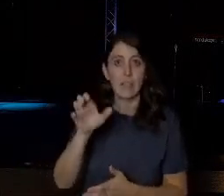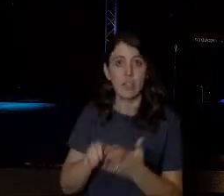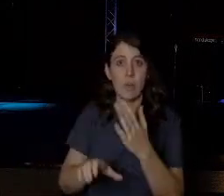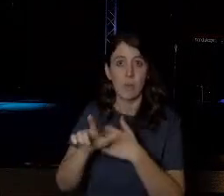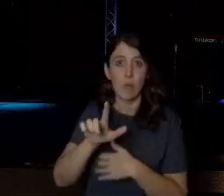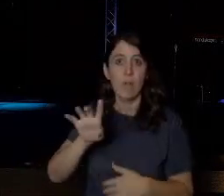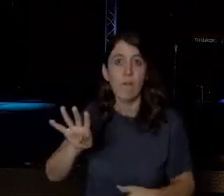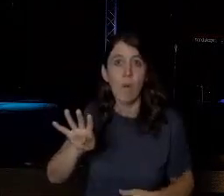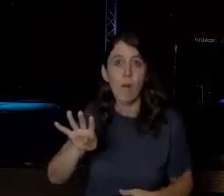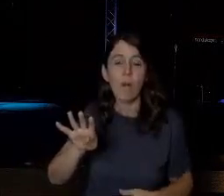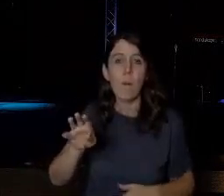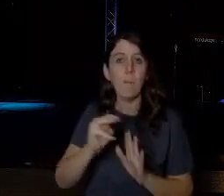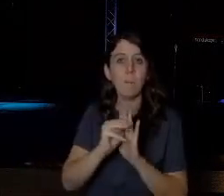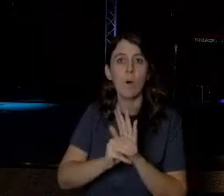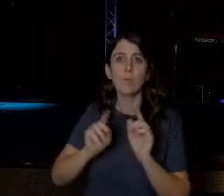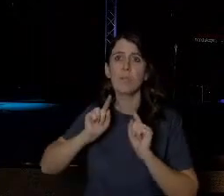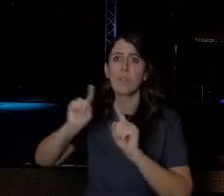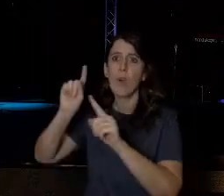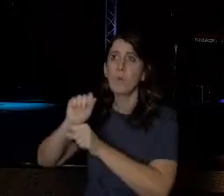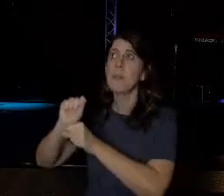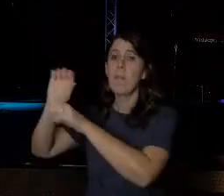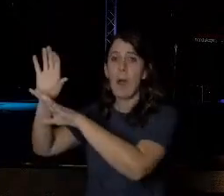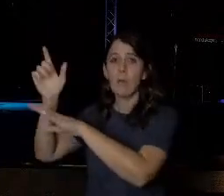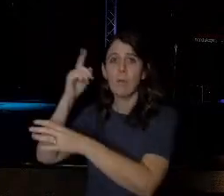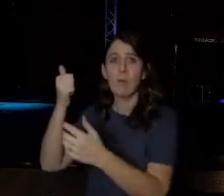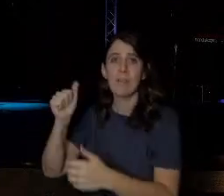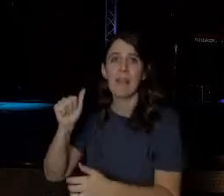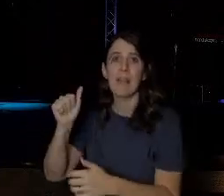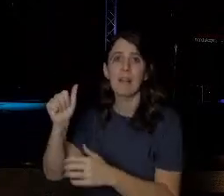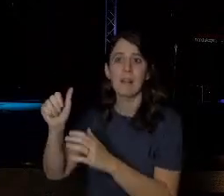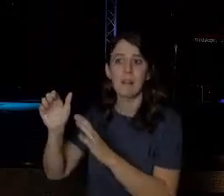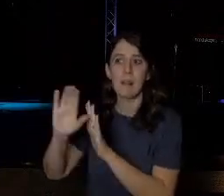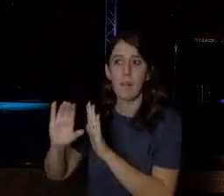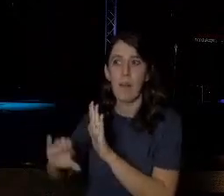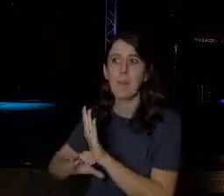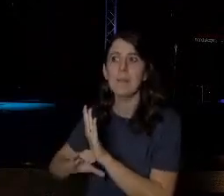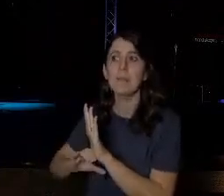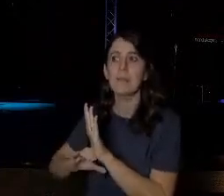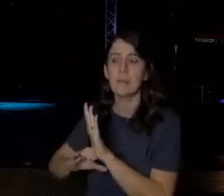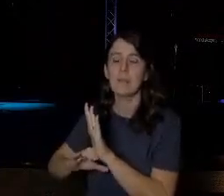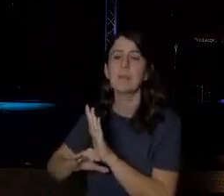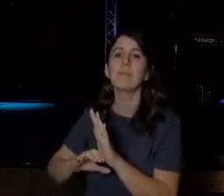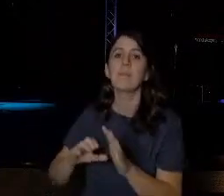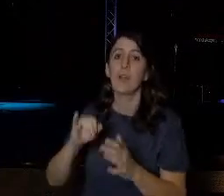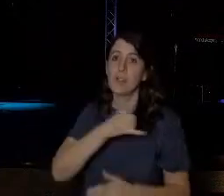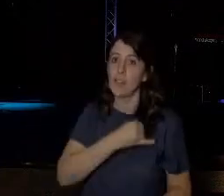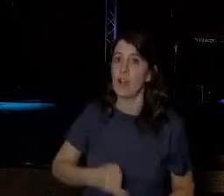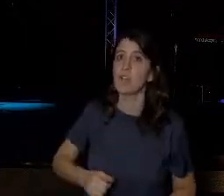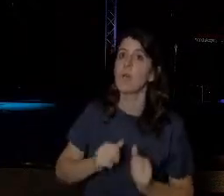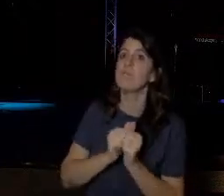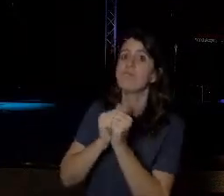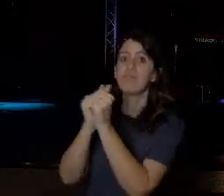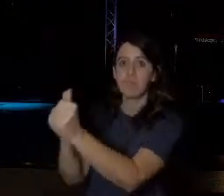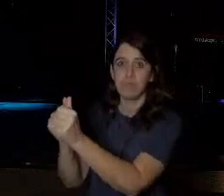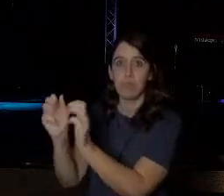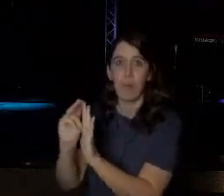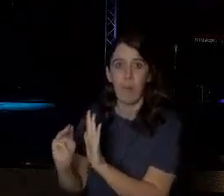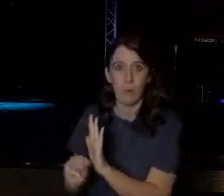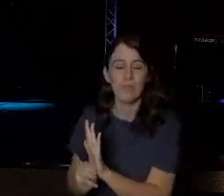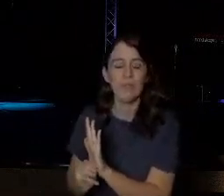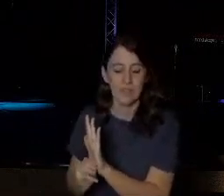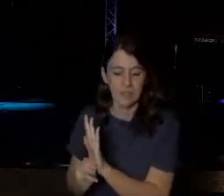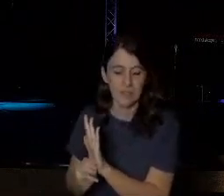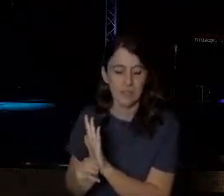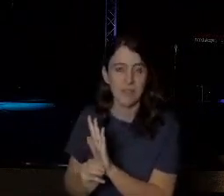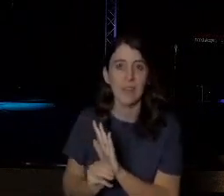tablets. Right, he has been there in these circumstances. We didn't even talk about Joshua 3. In Joshua 3, God parts